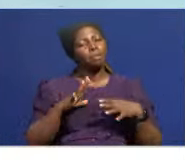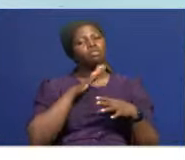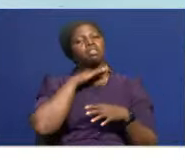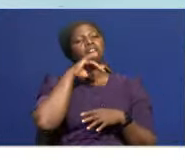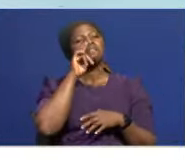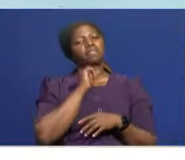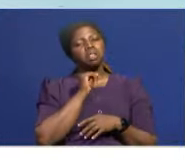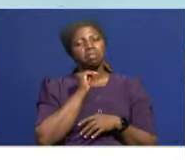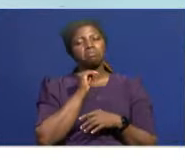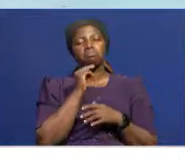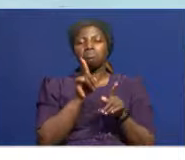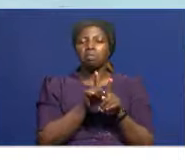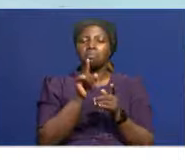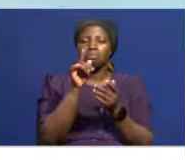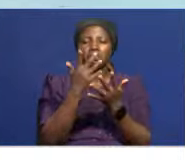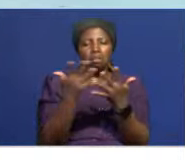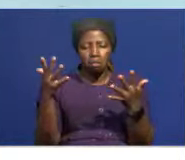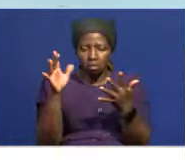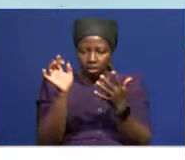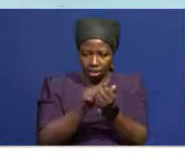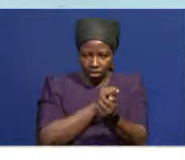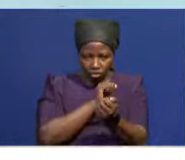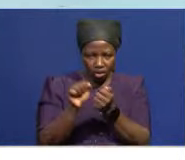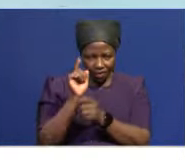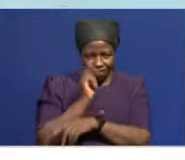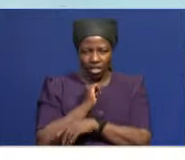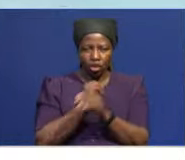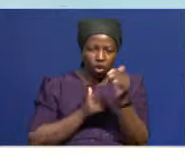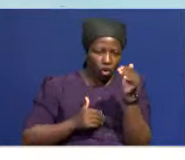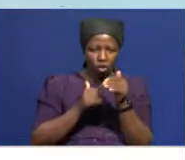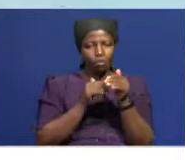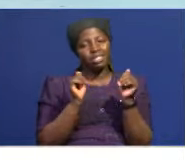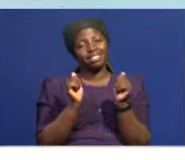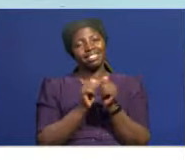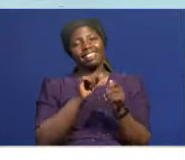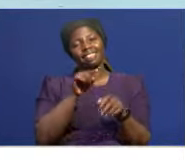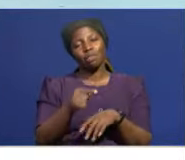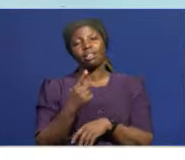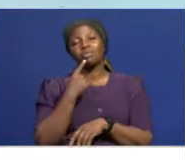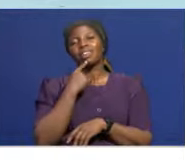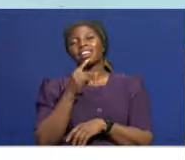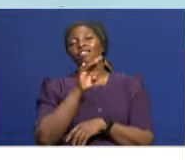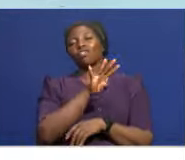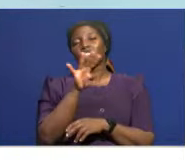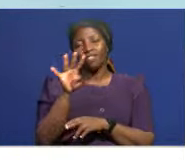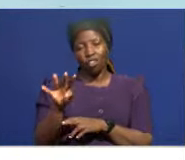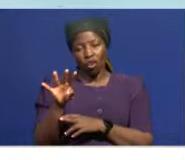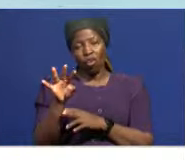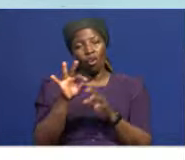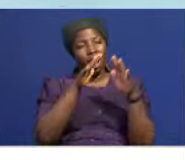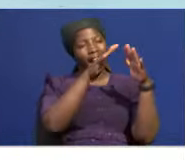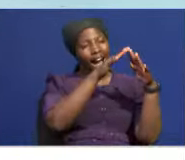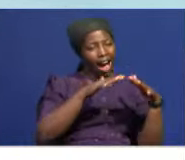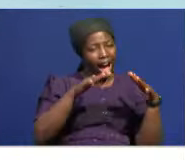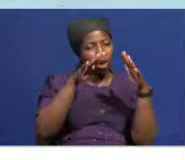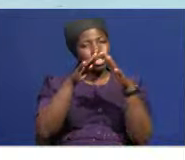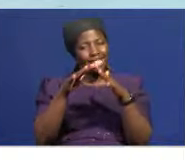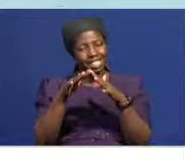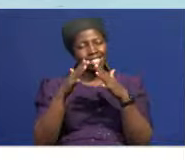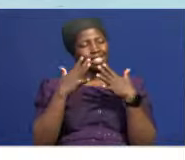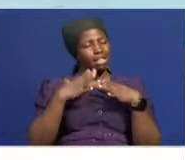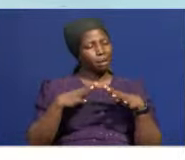there being destroyed, and you know, close to 10,000, 144 houses being displaced. Our